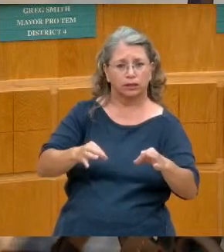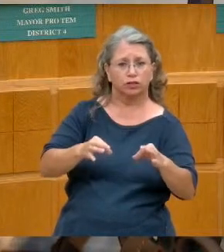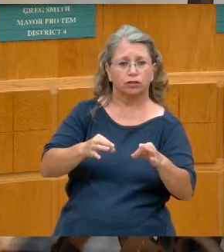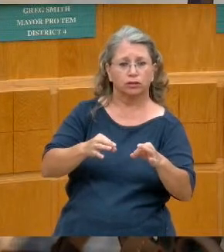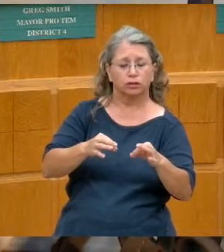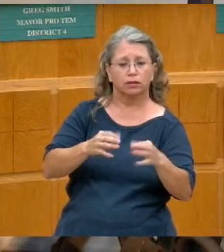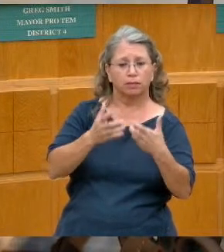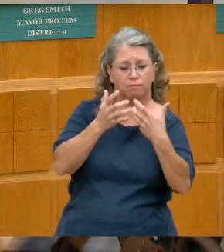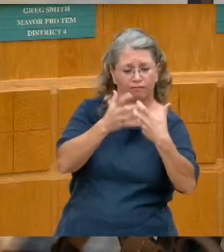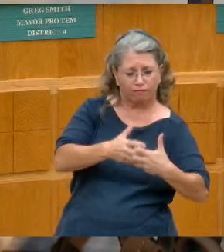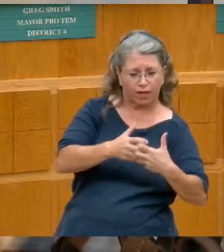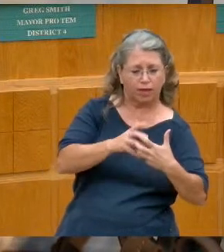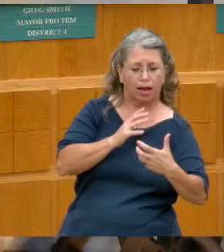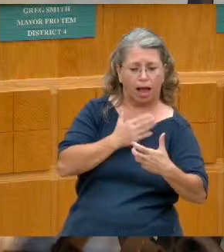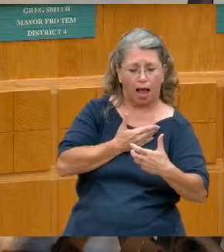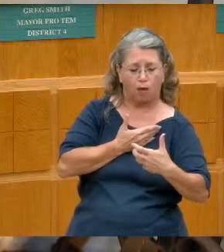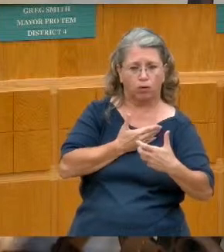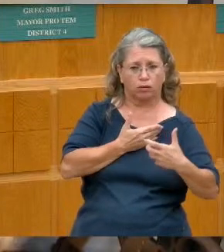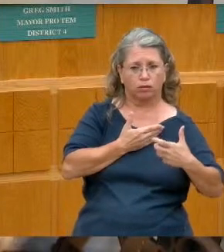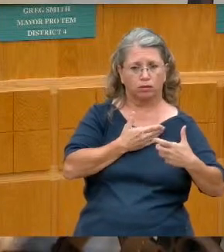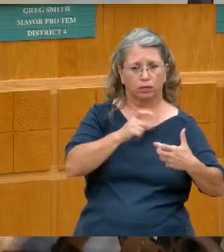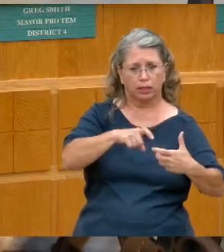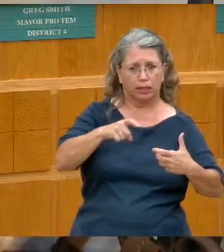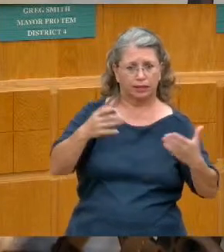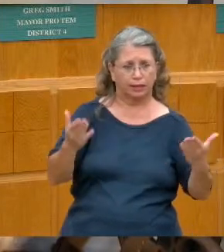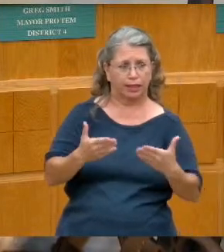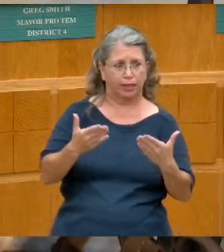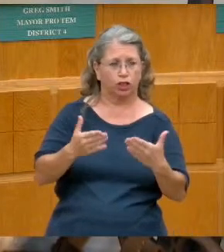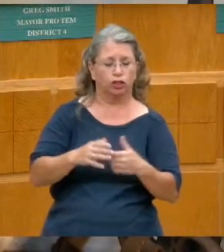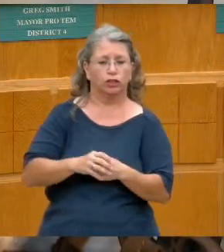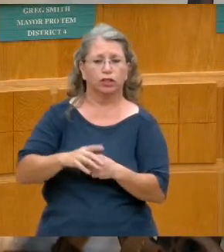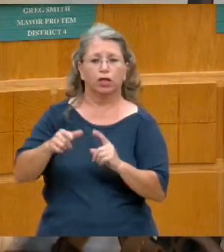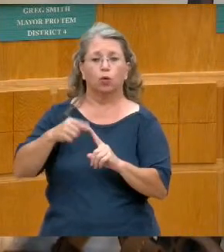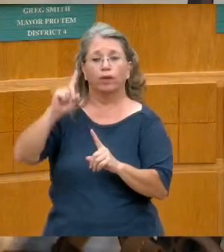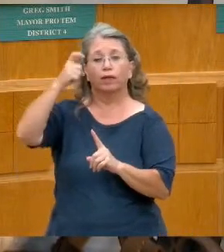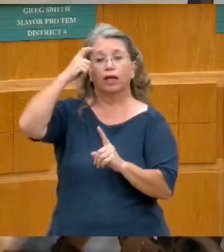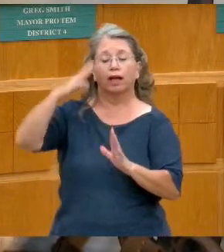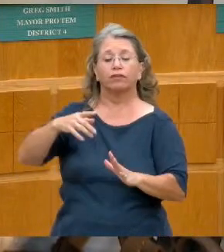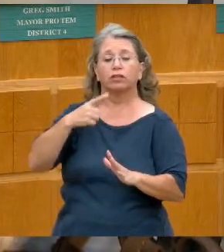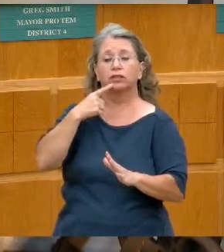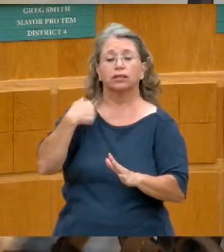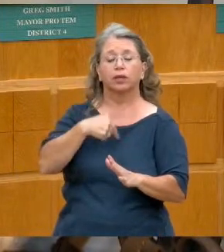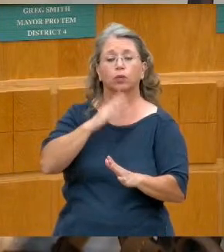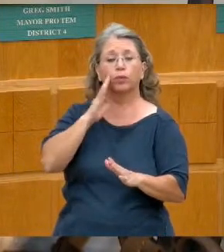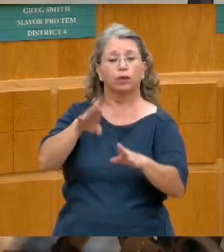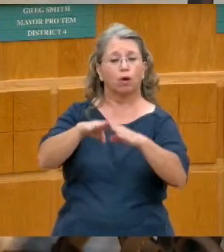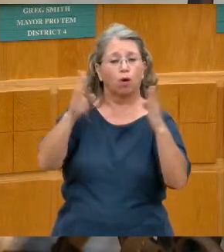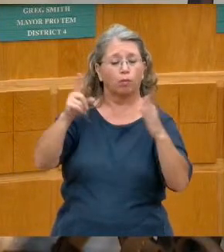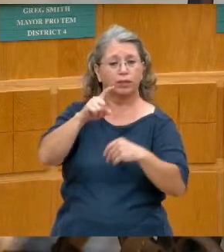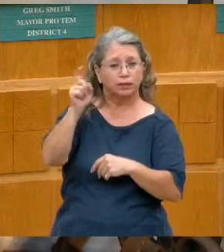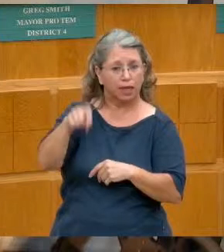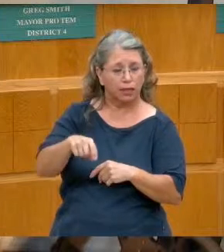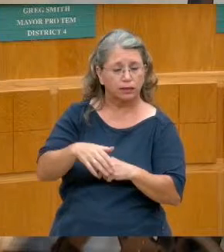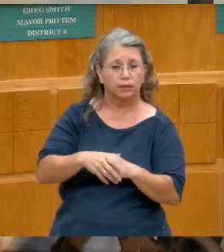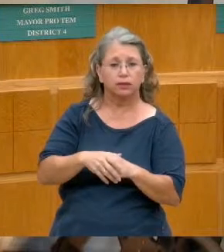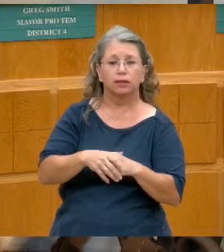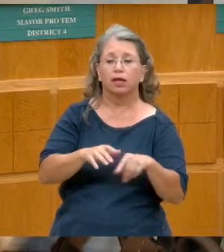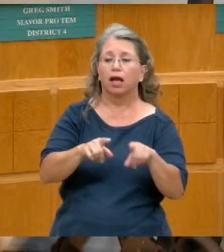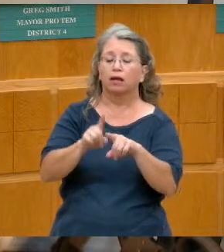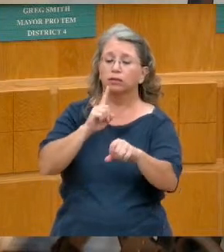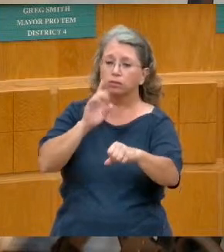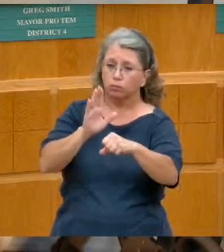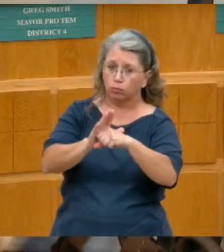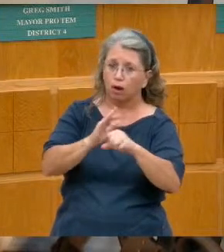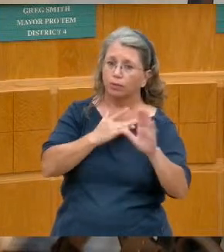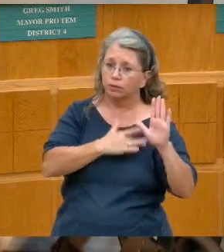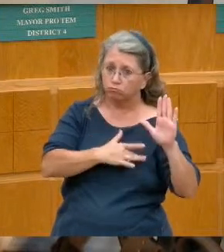here in Nueces County. And when Governor Abbott said we were going to open Texas, I also pledged that we would be an example for doing things